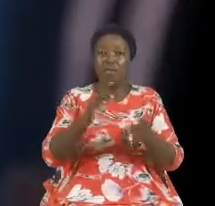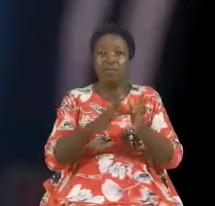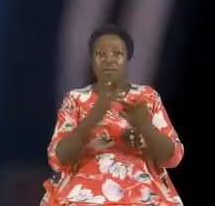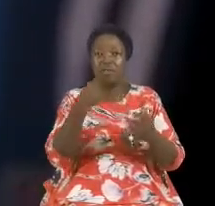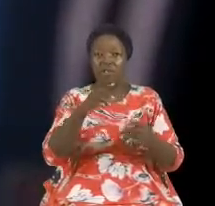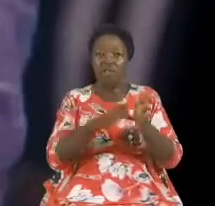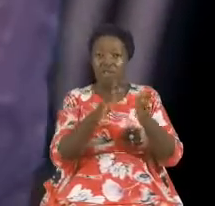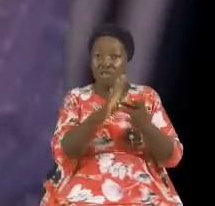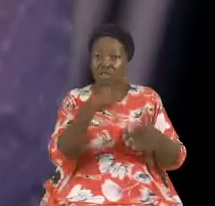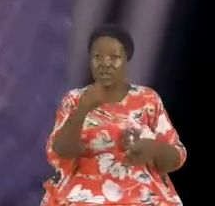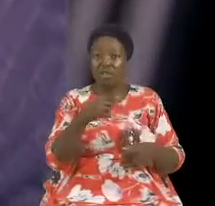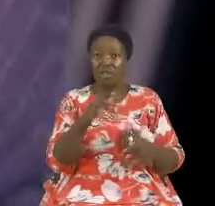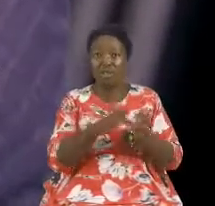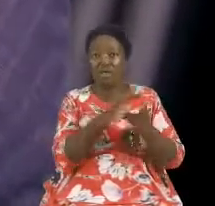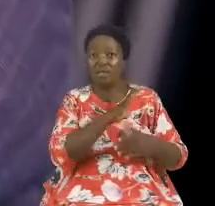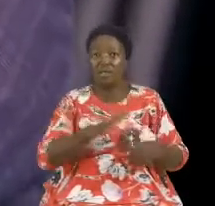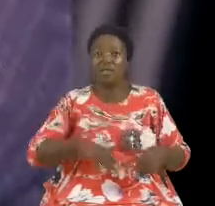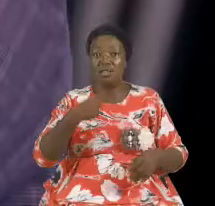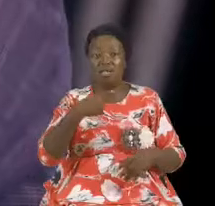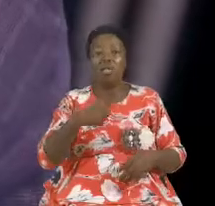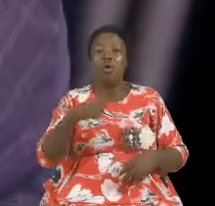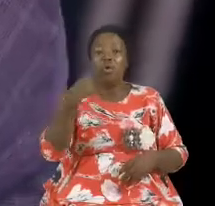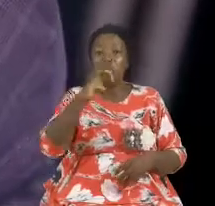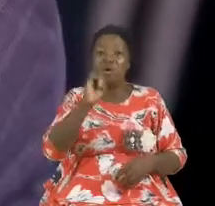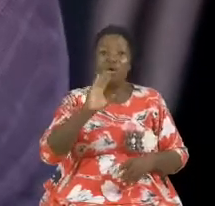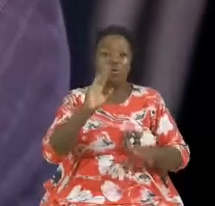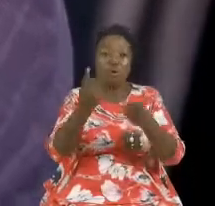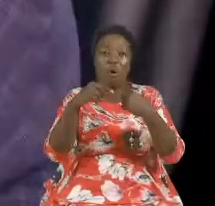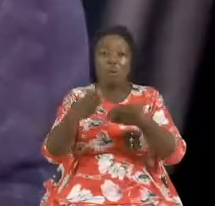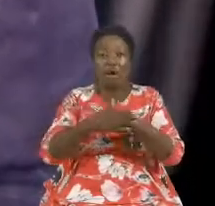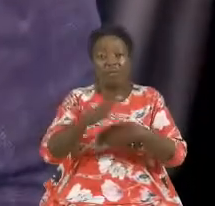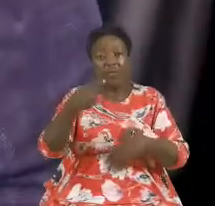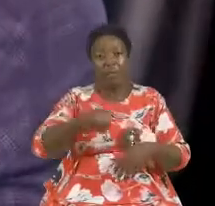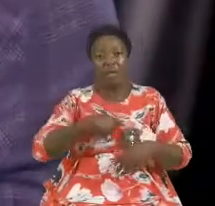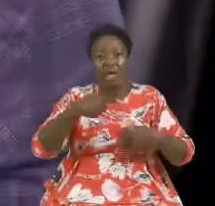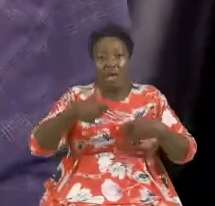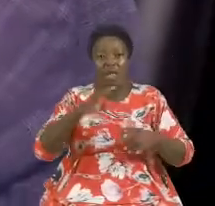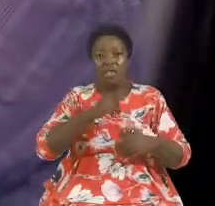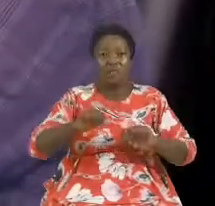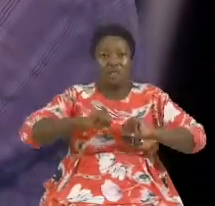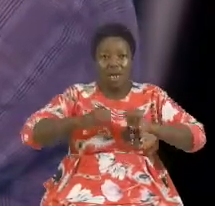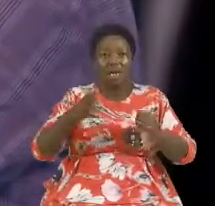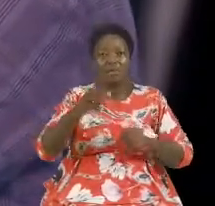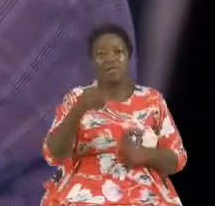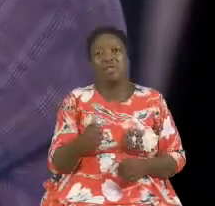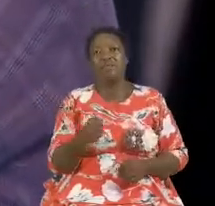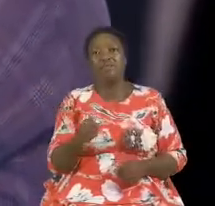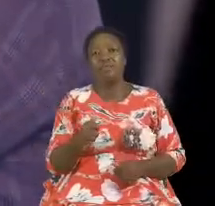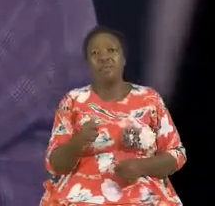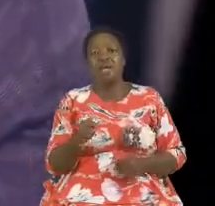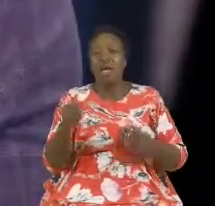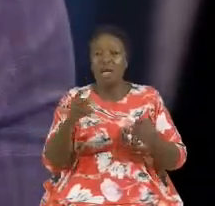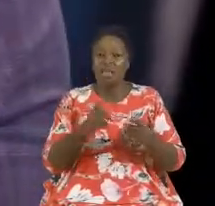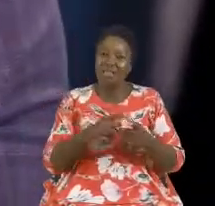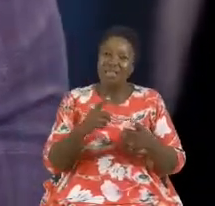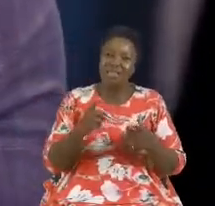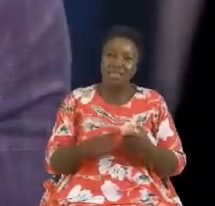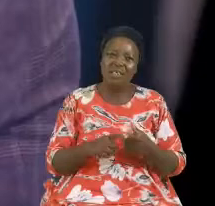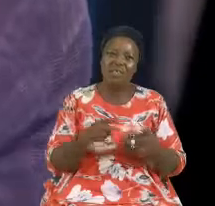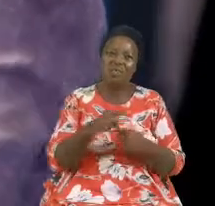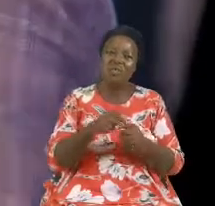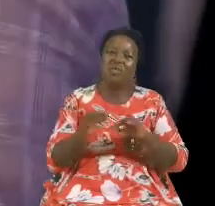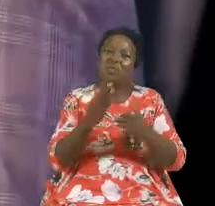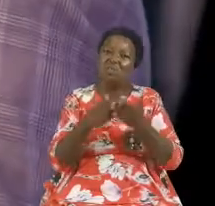of God. And Jesus said, whosoever will come after me, let him